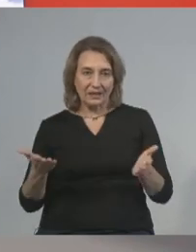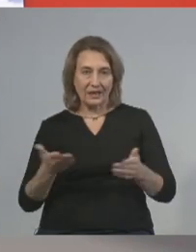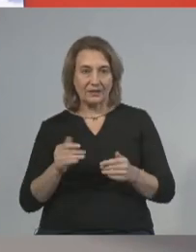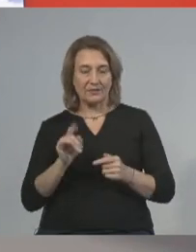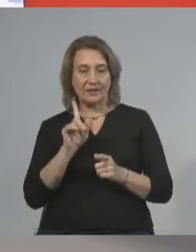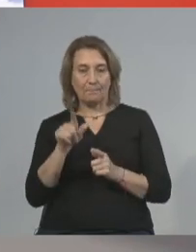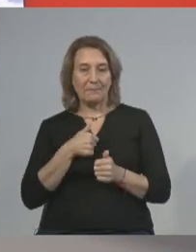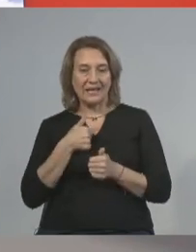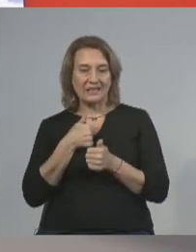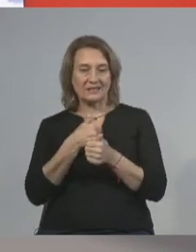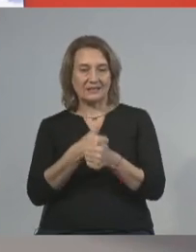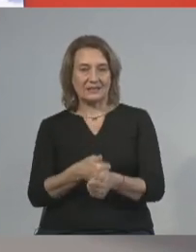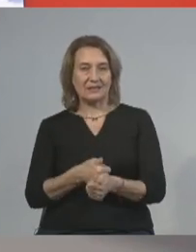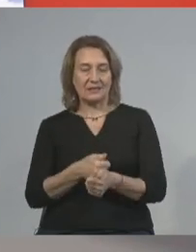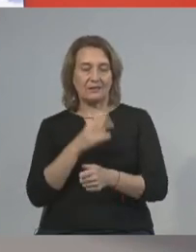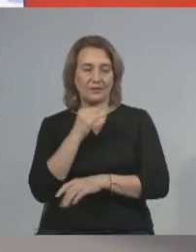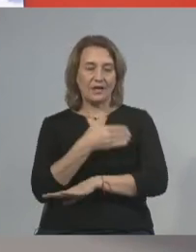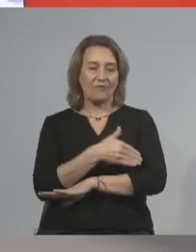ex-partners